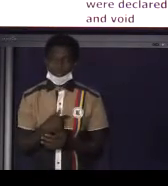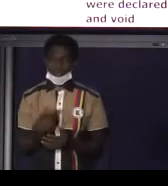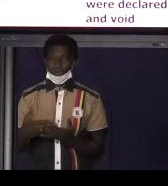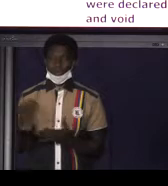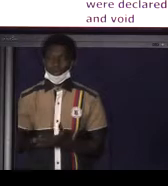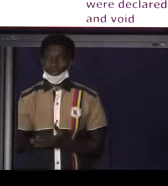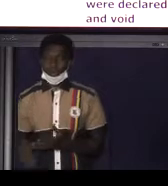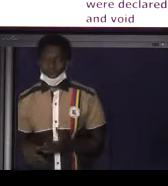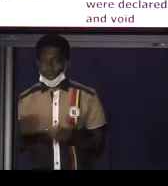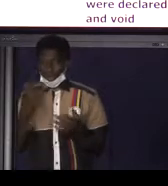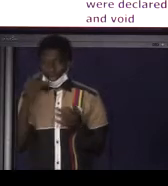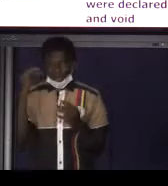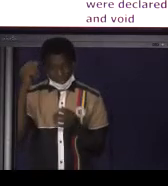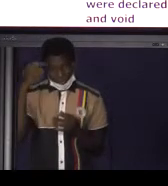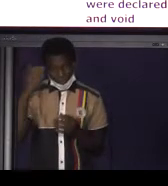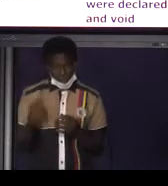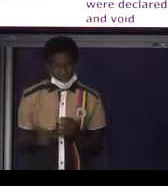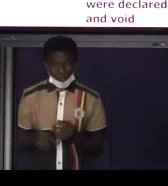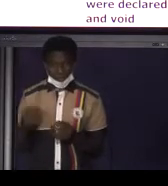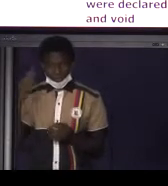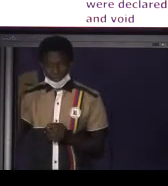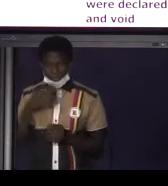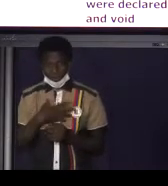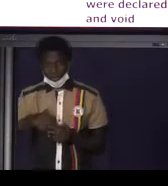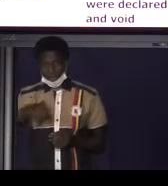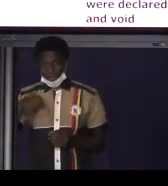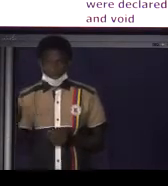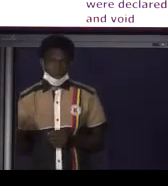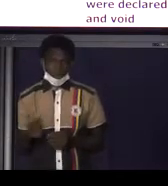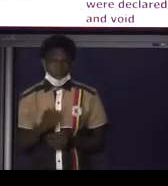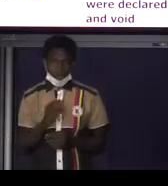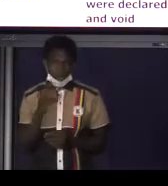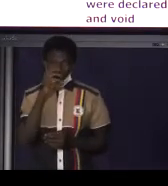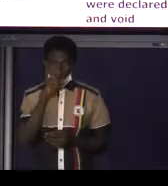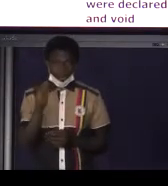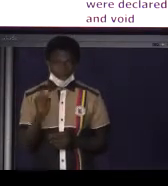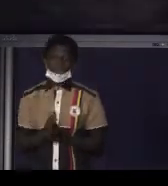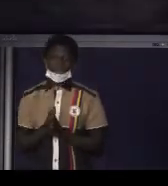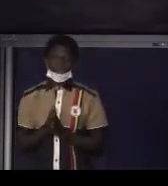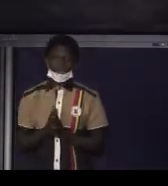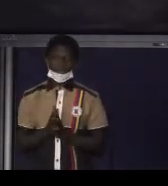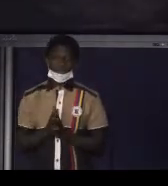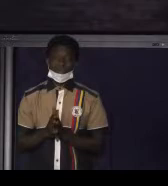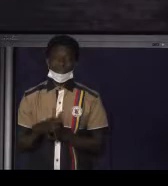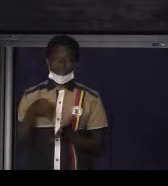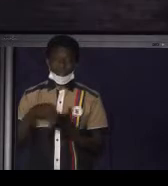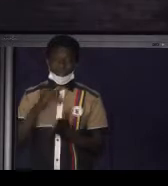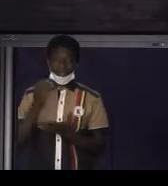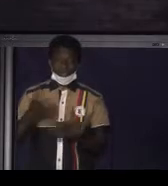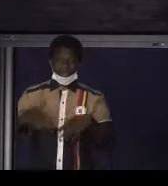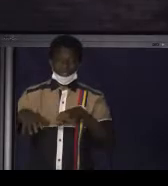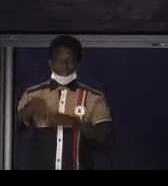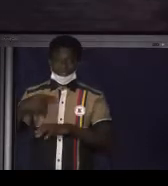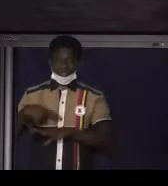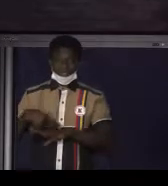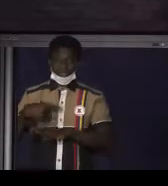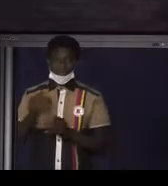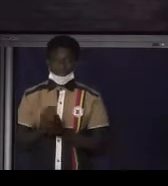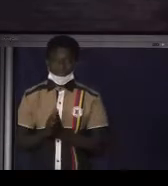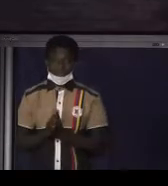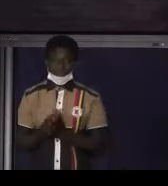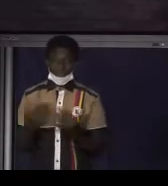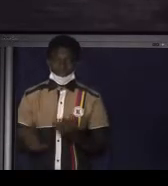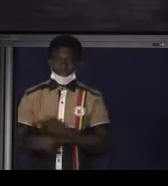bought batteries for the radio and a few other odds and ends. It is activity